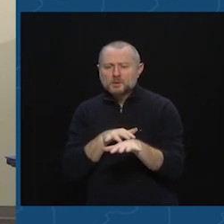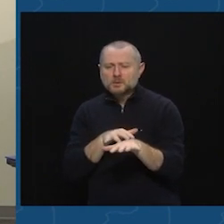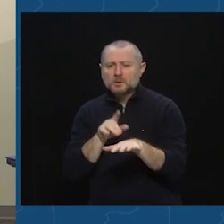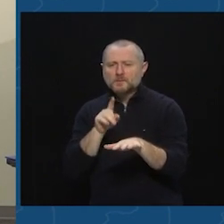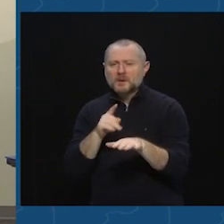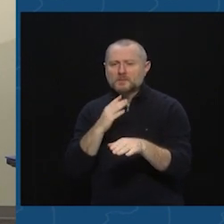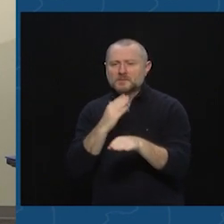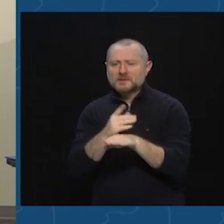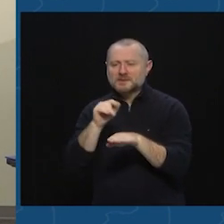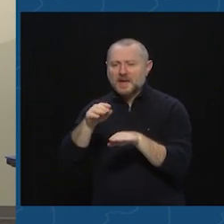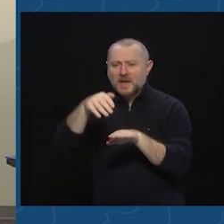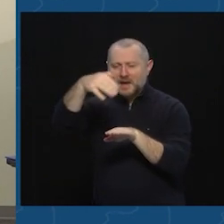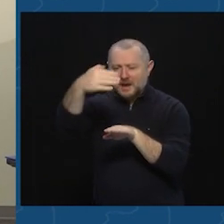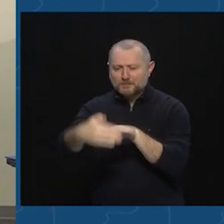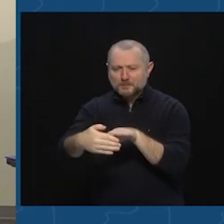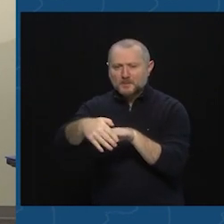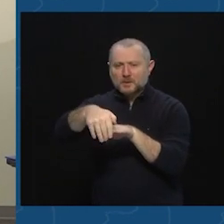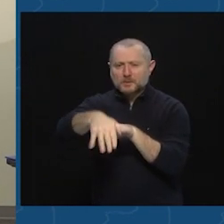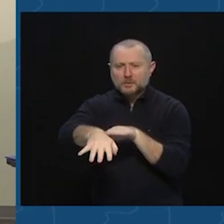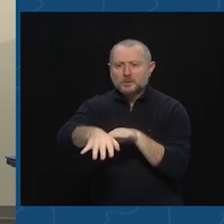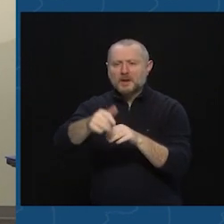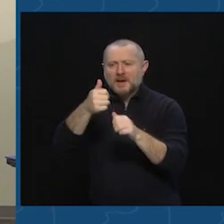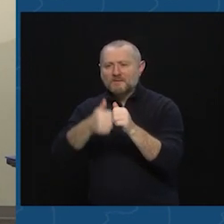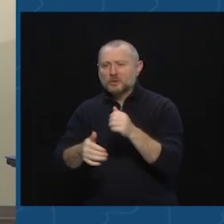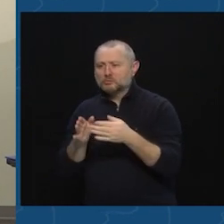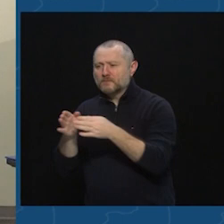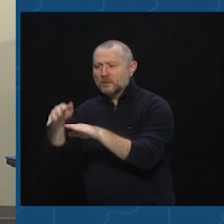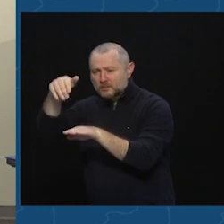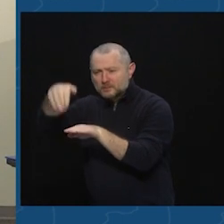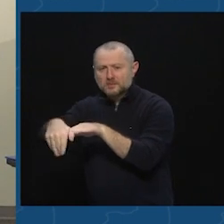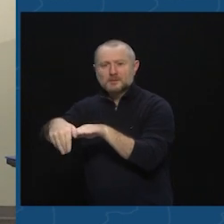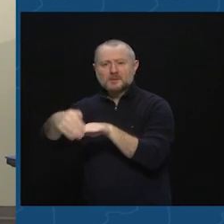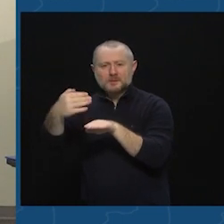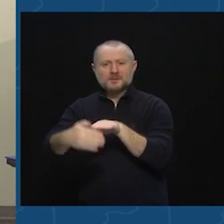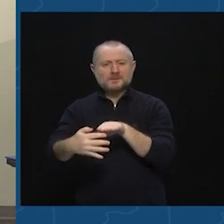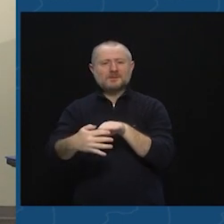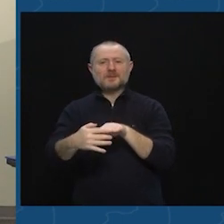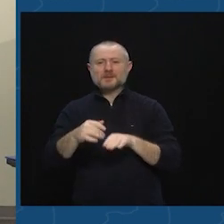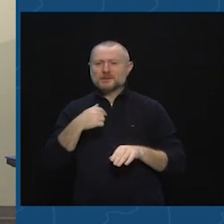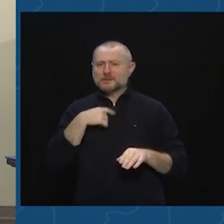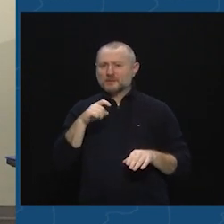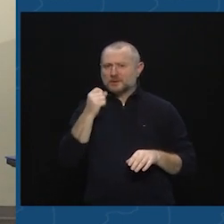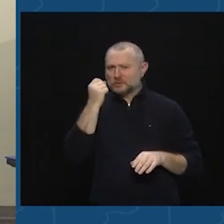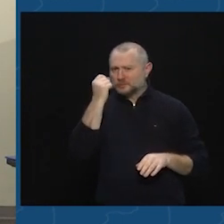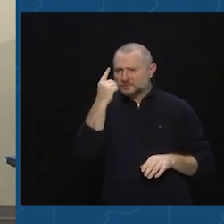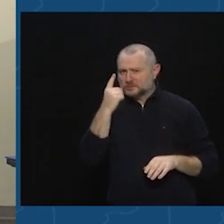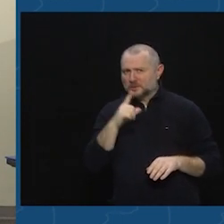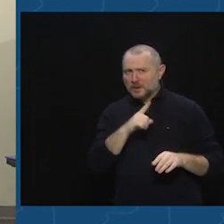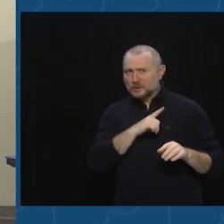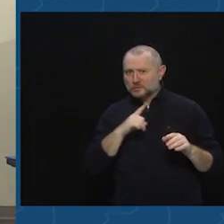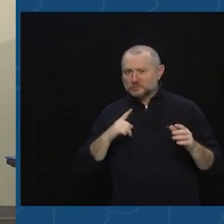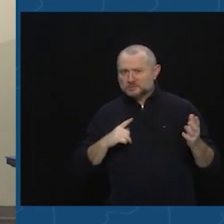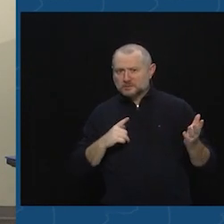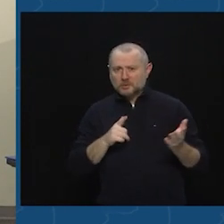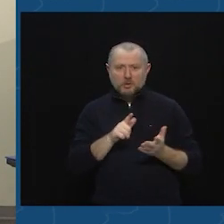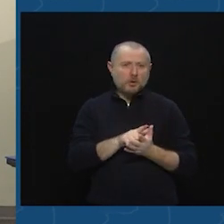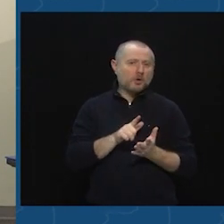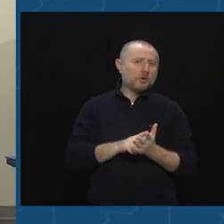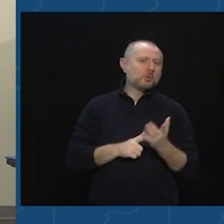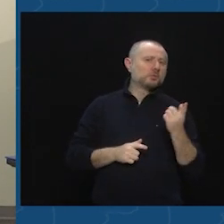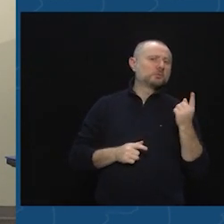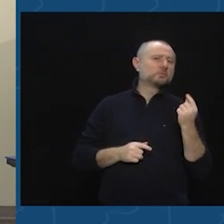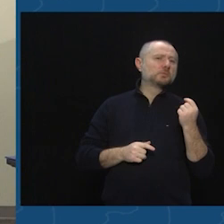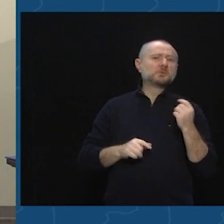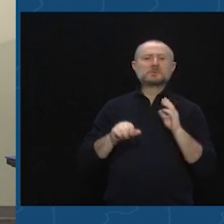the flow. We need to understand what are we doing legislatively on the state level that are